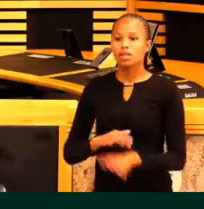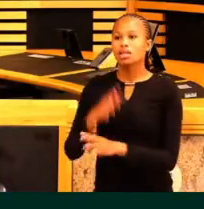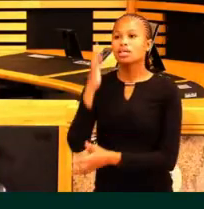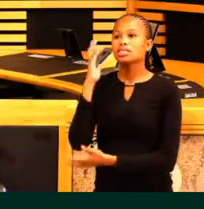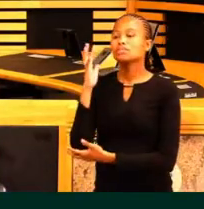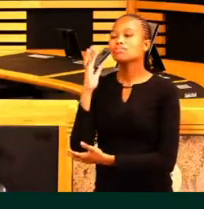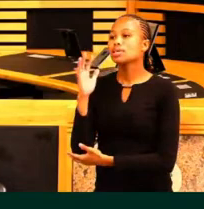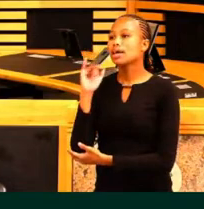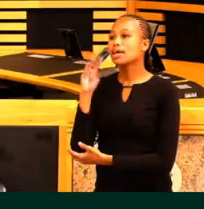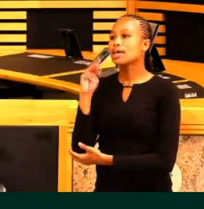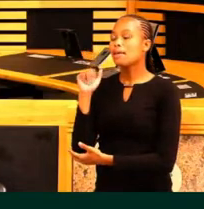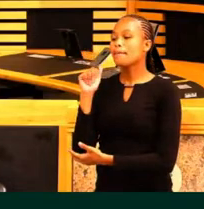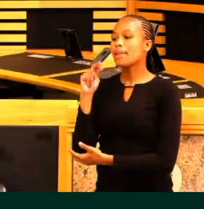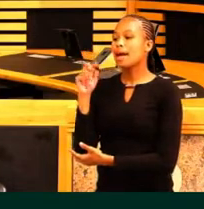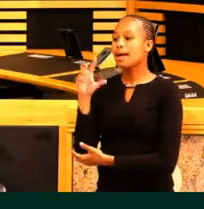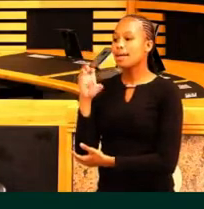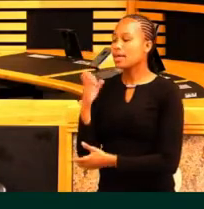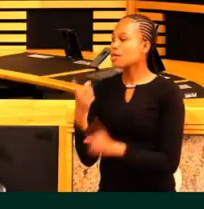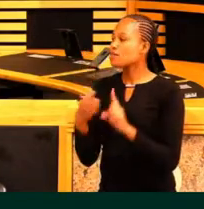District